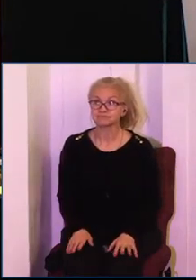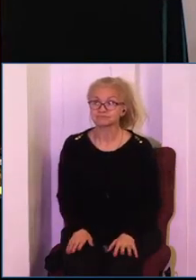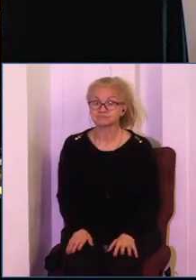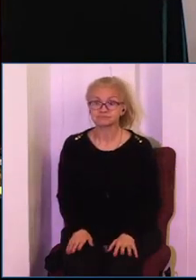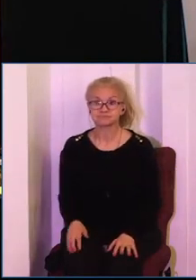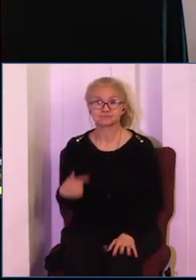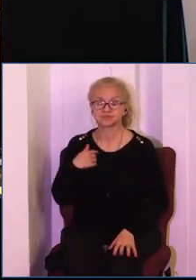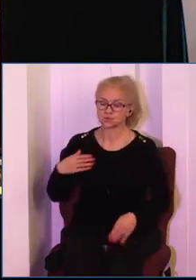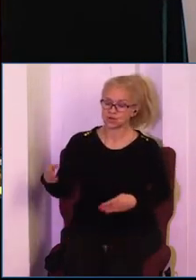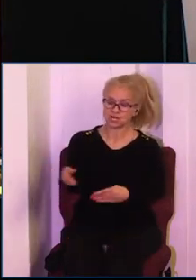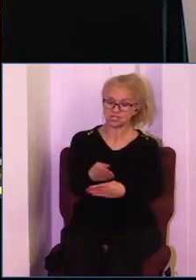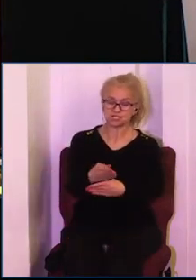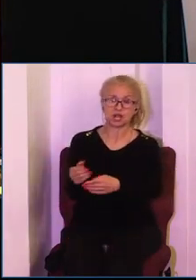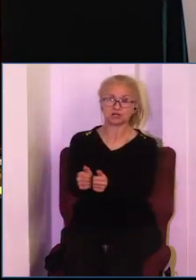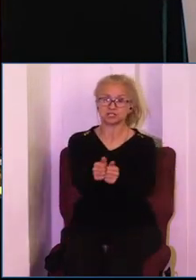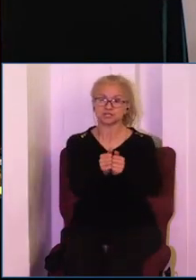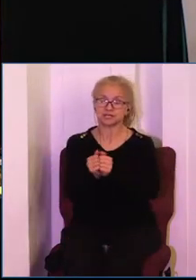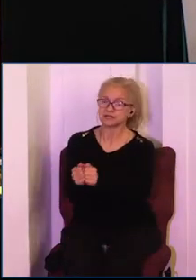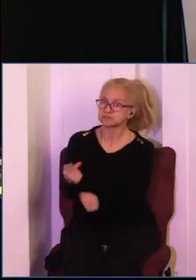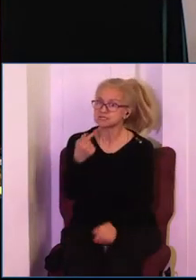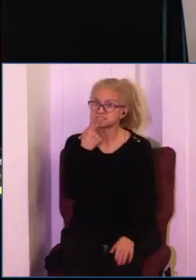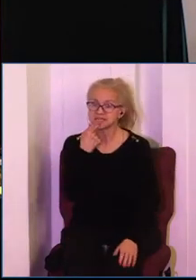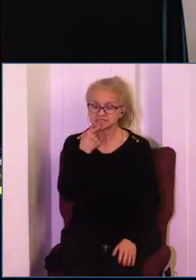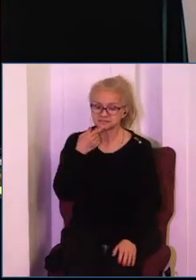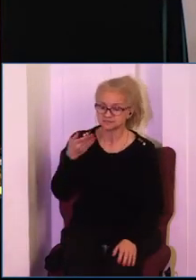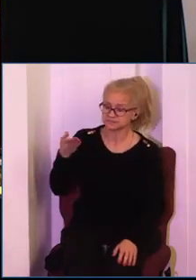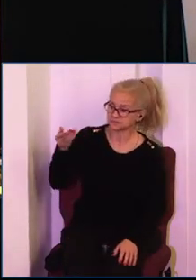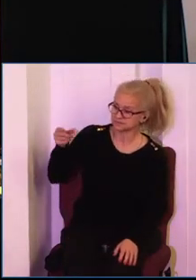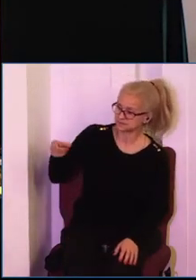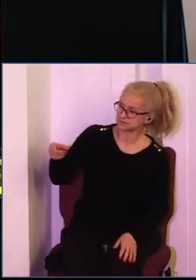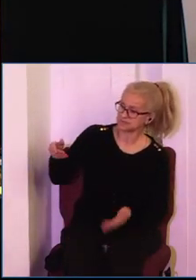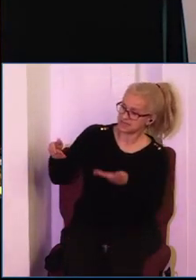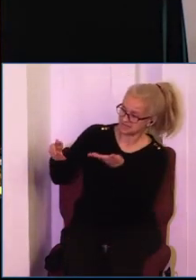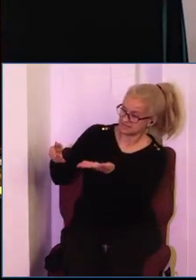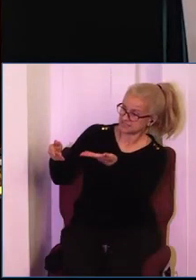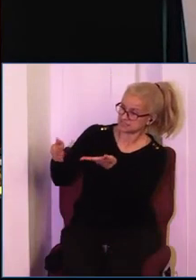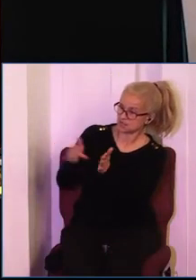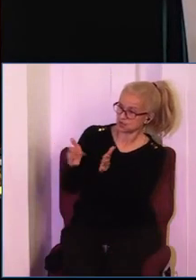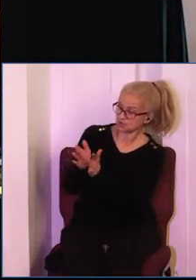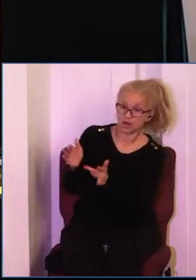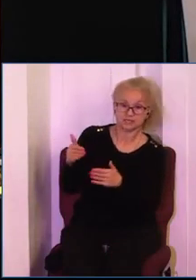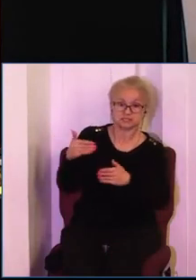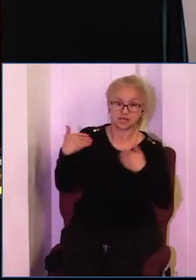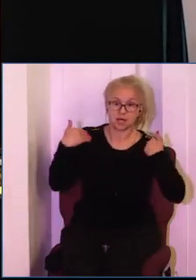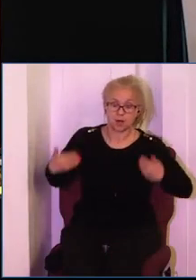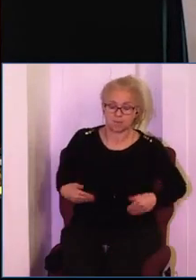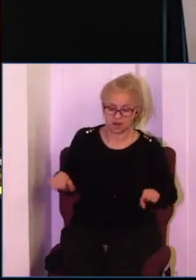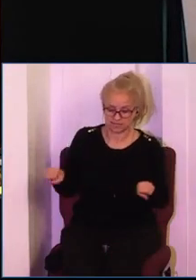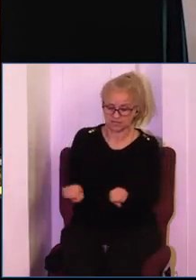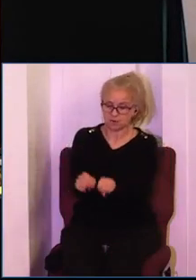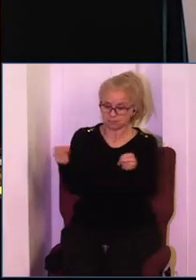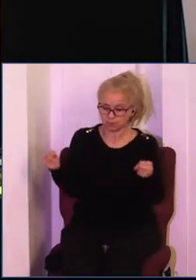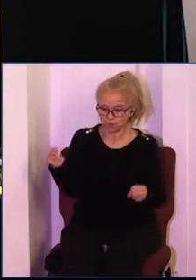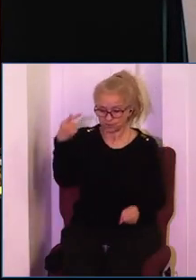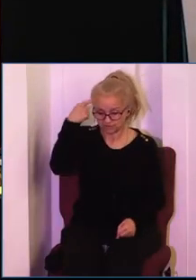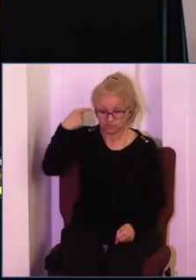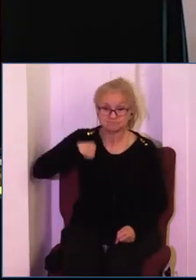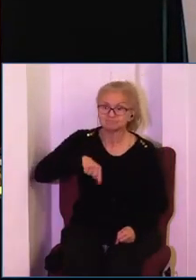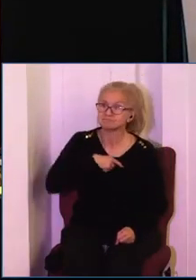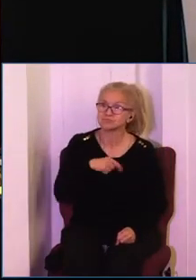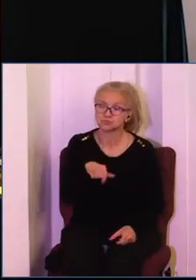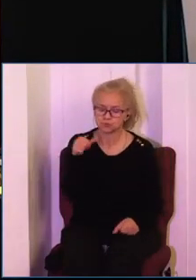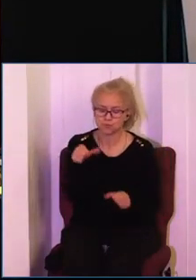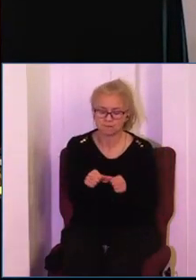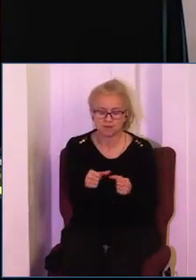And we share it together saying, this is Christ's body broken for us. To